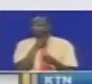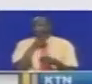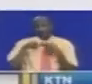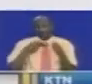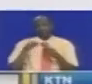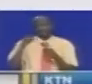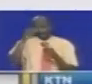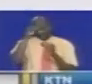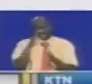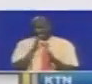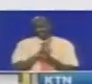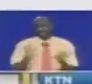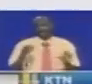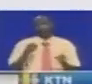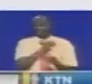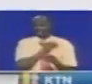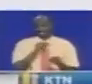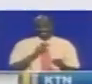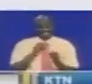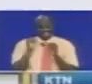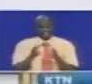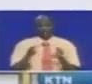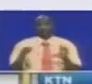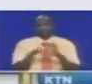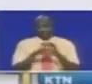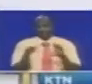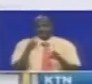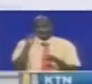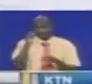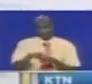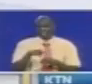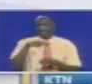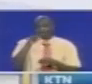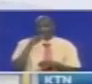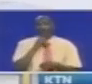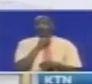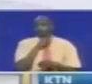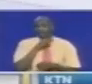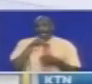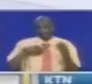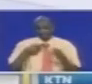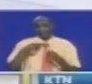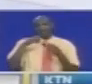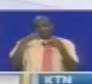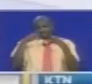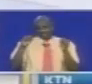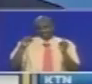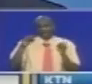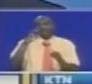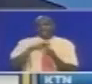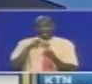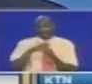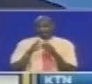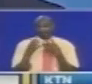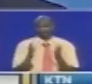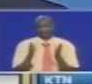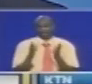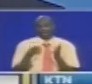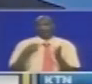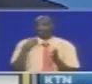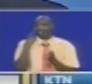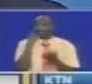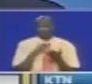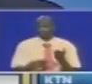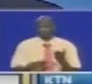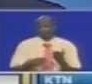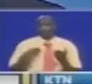election or senate election or members of parliament. The only complaint is about presidential elections. And so we are saying that